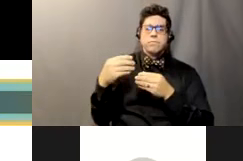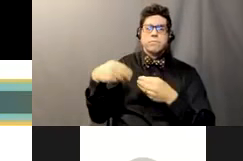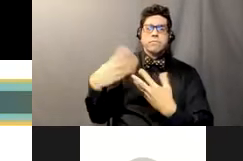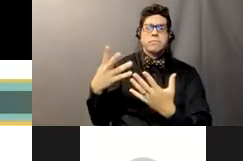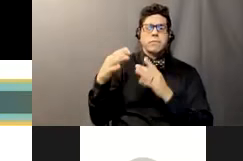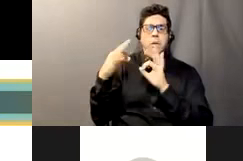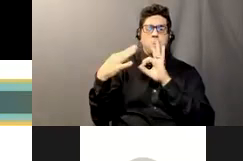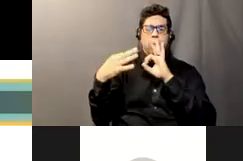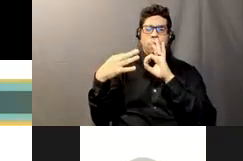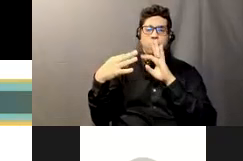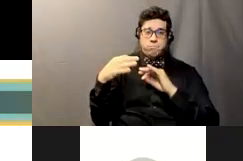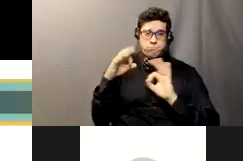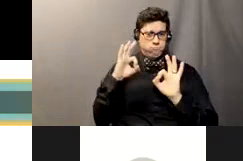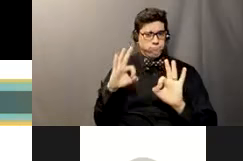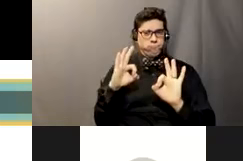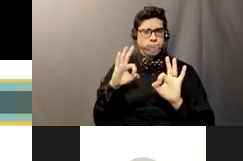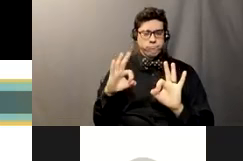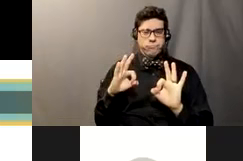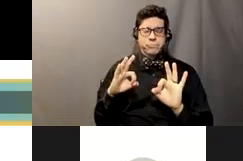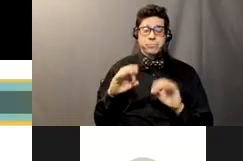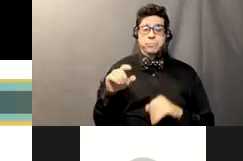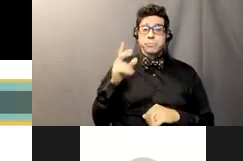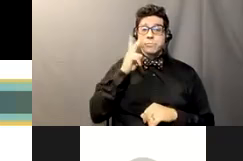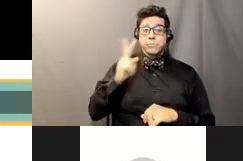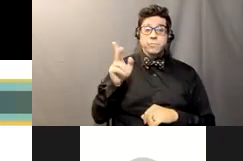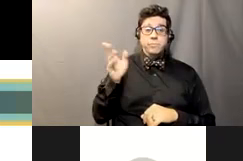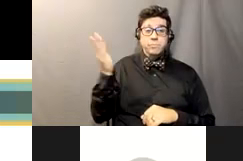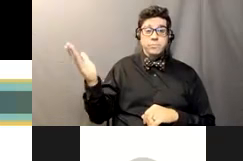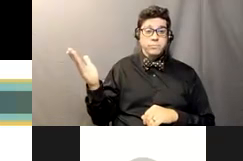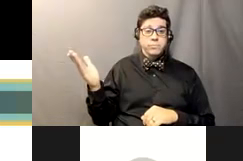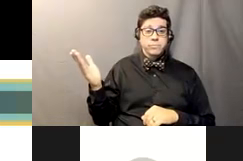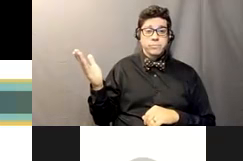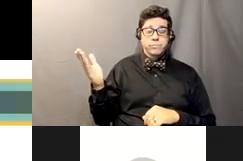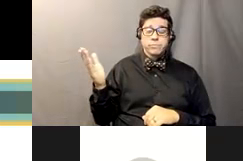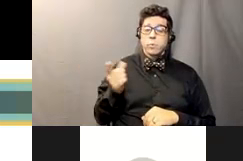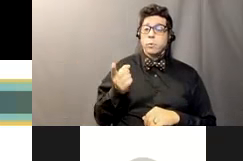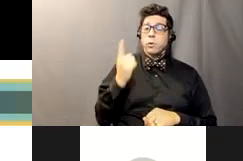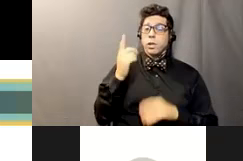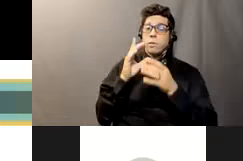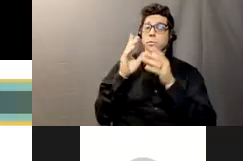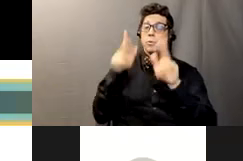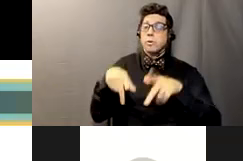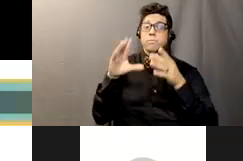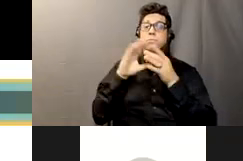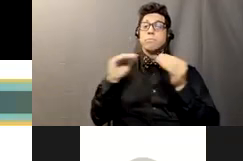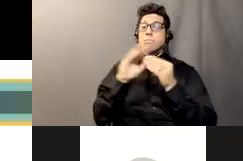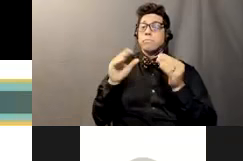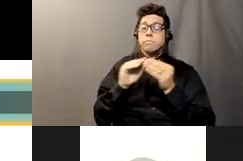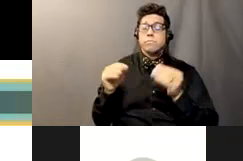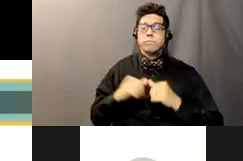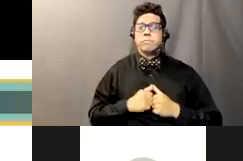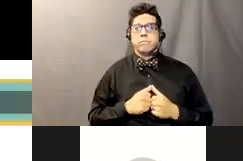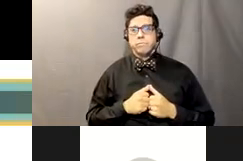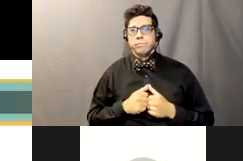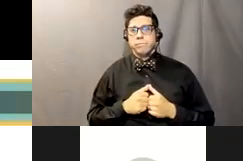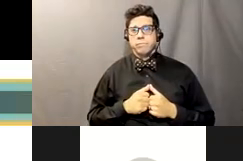have participated in the program. And as you can see, one of our participants shared that, they were able to